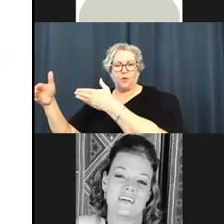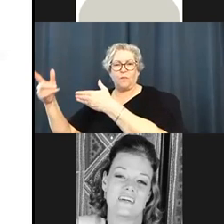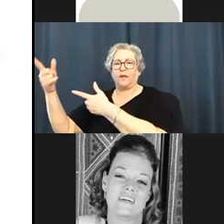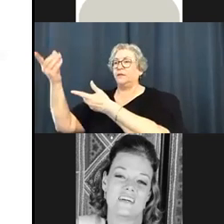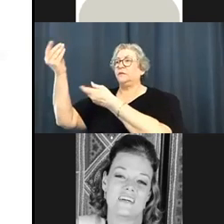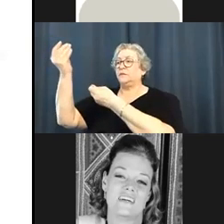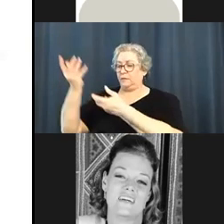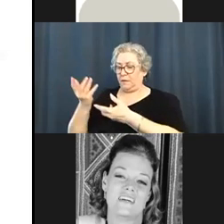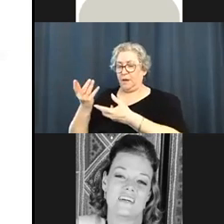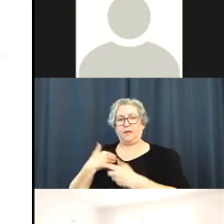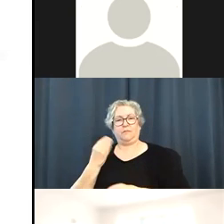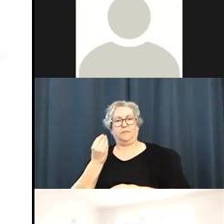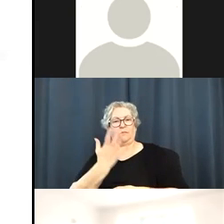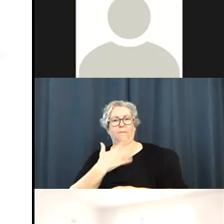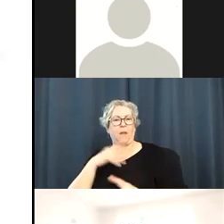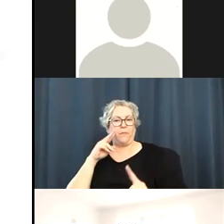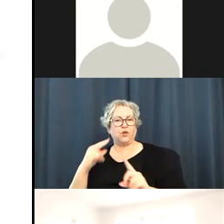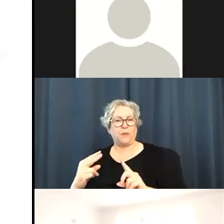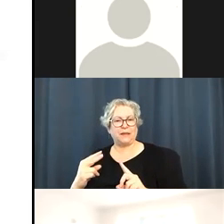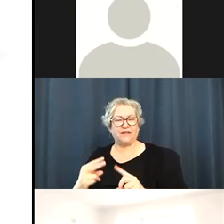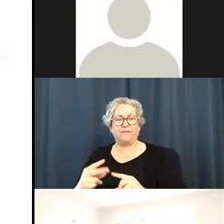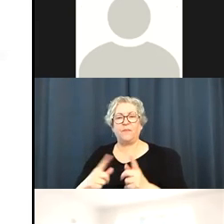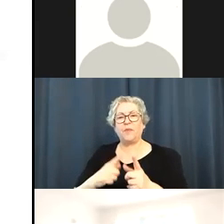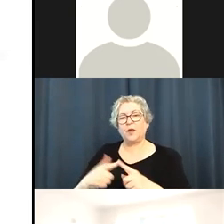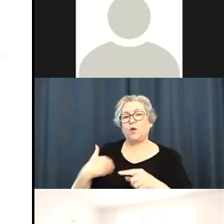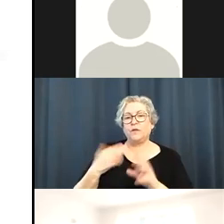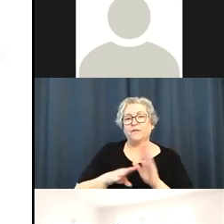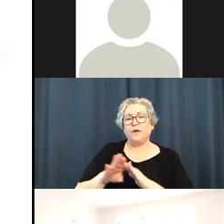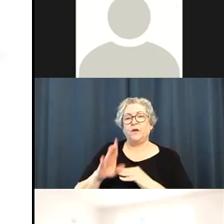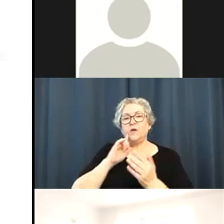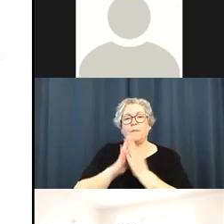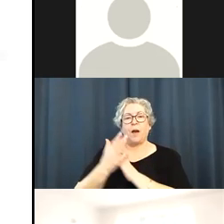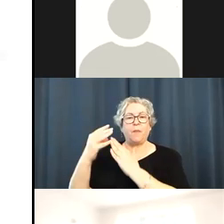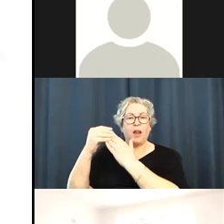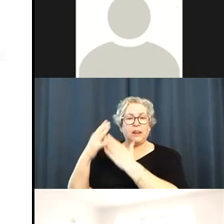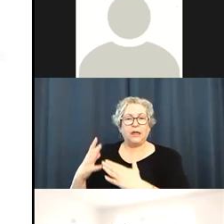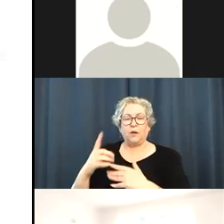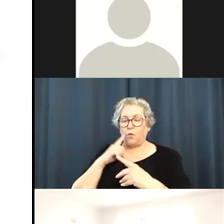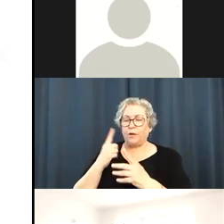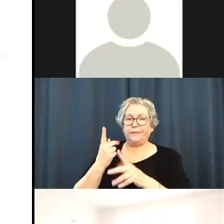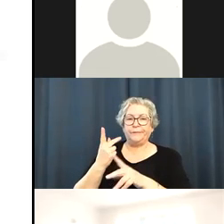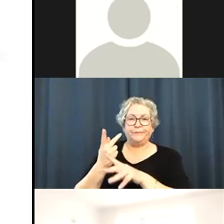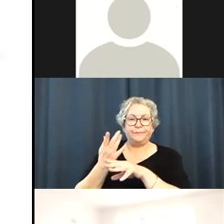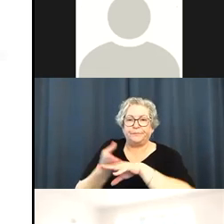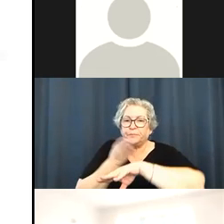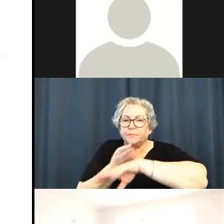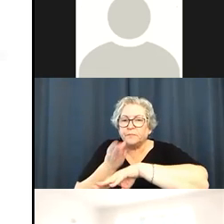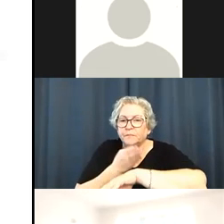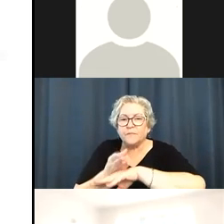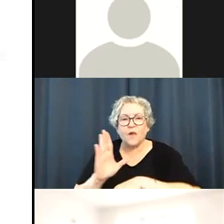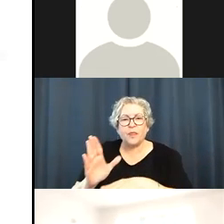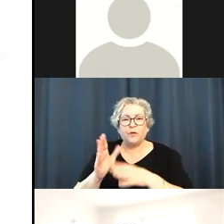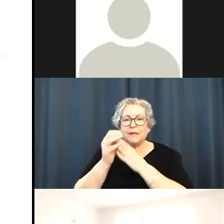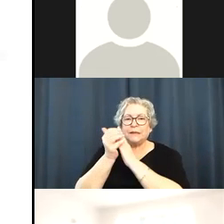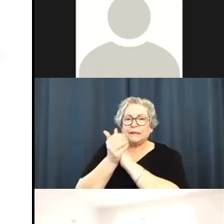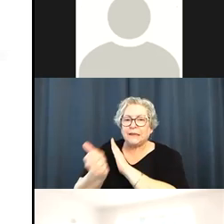my perspective. But the other part, when a youth is developing into a leader or honing their leadership skills and developing those, is that